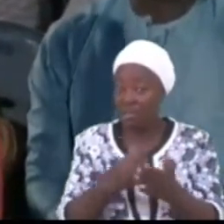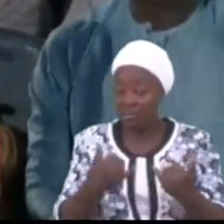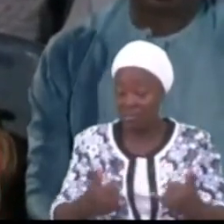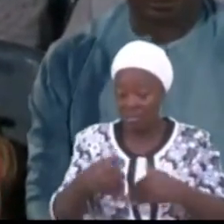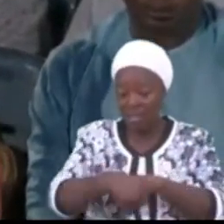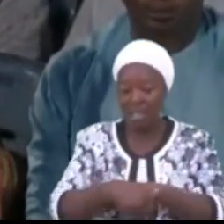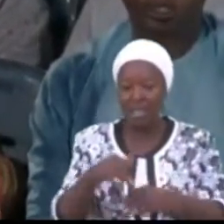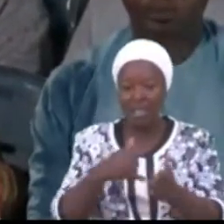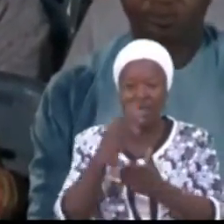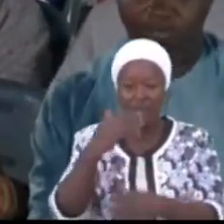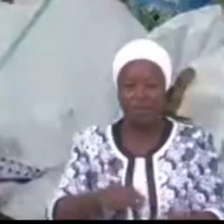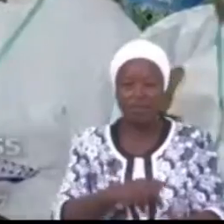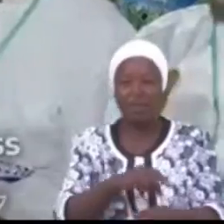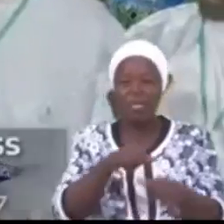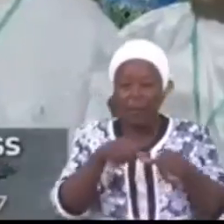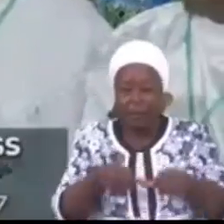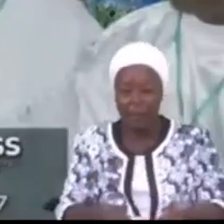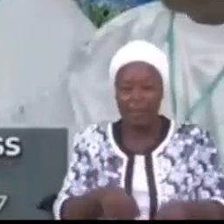permanent in your life.